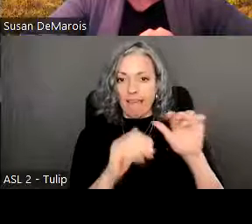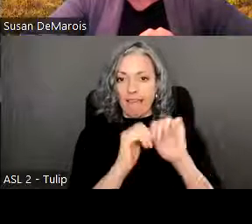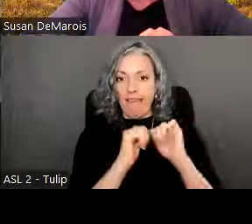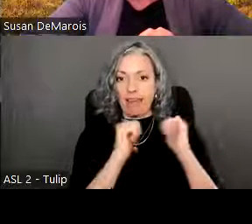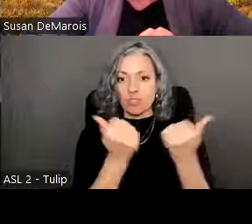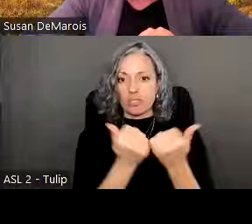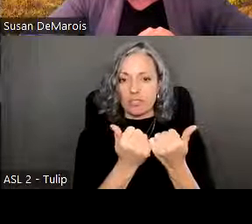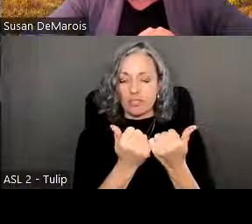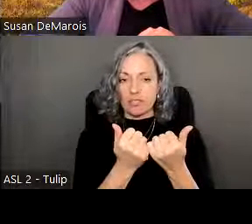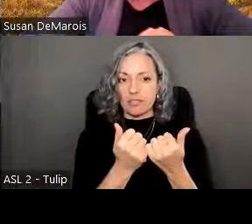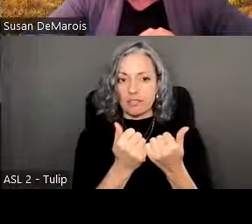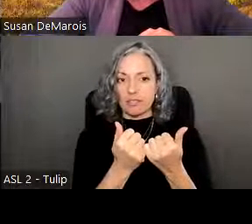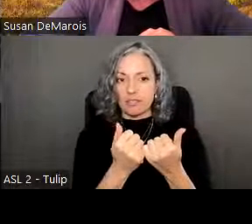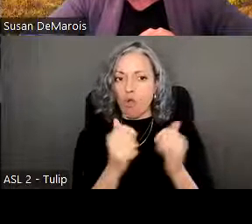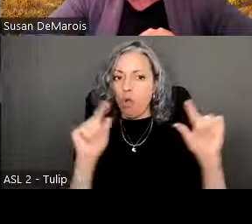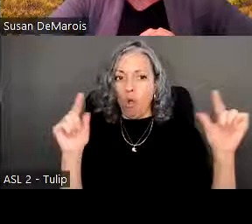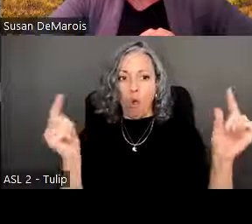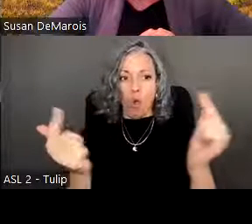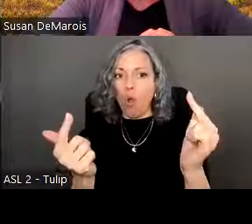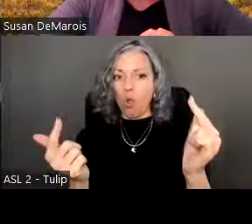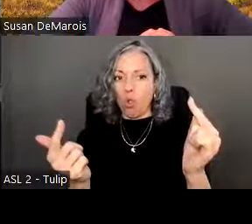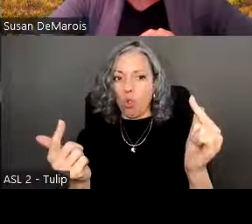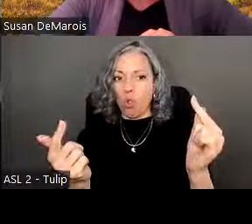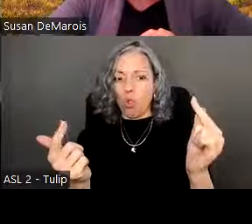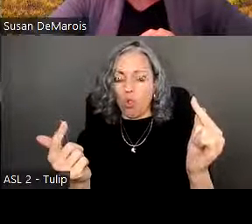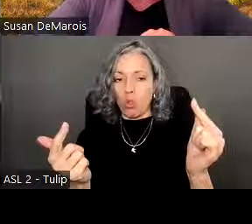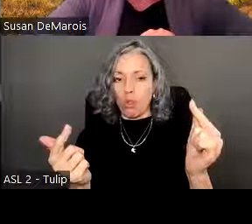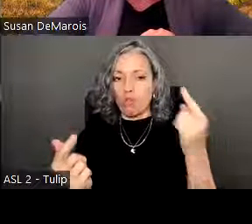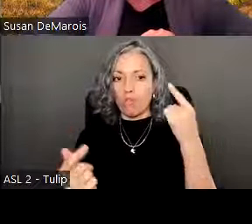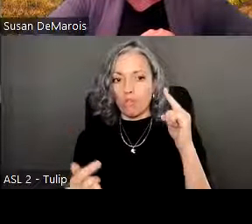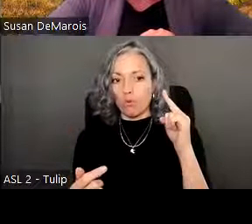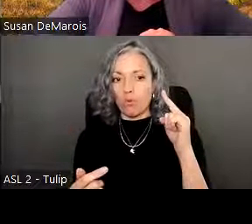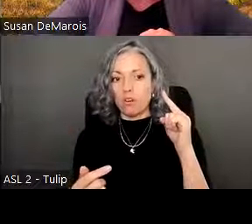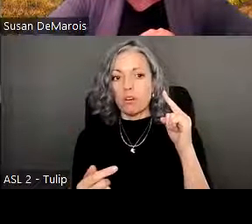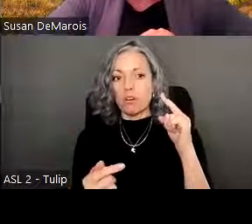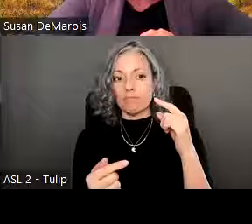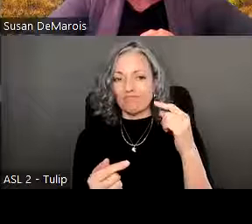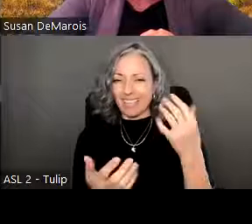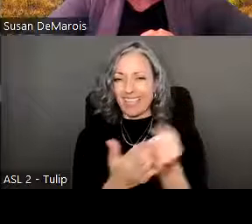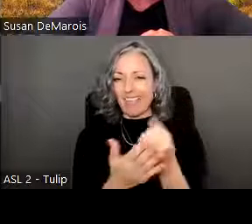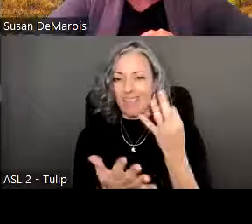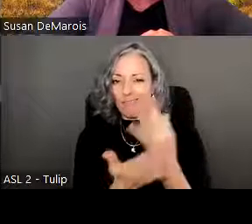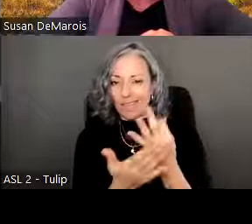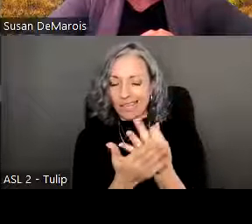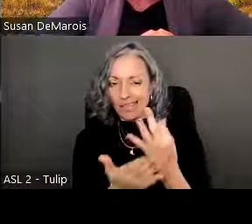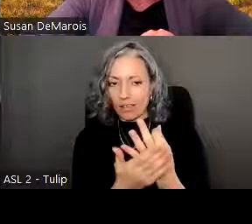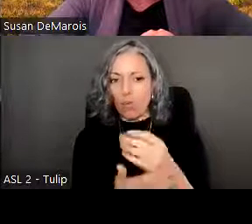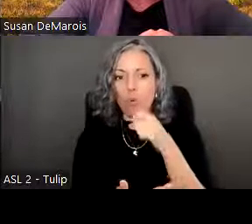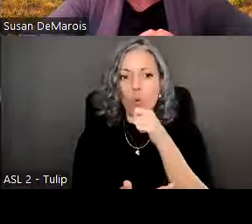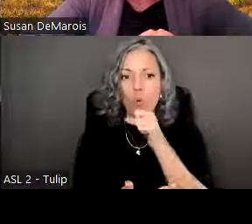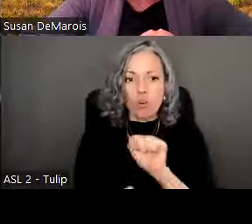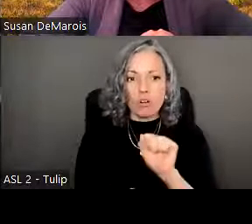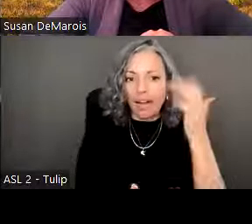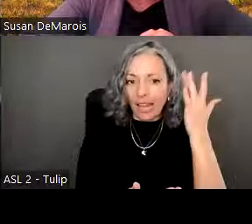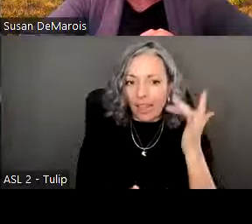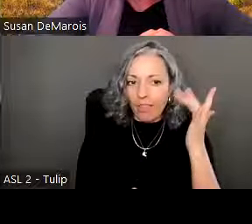aging, all of which receive Older Americans Act funding, Older Californians Act funding in support